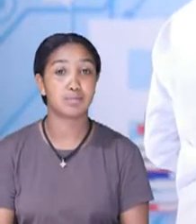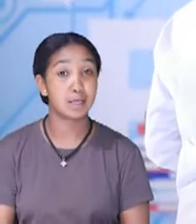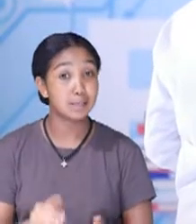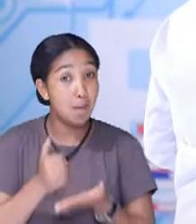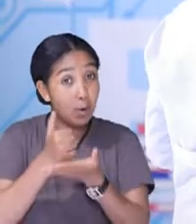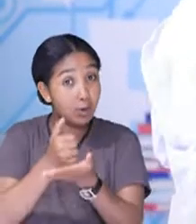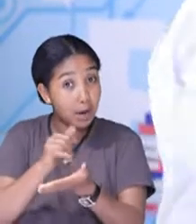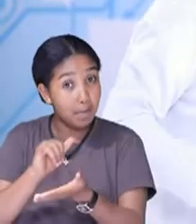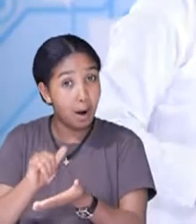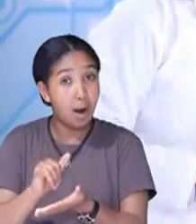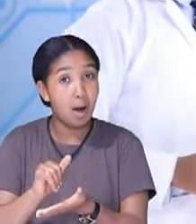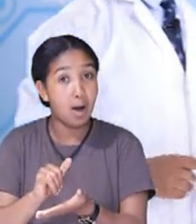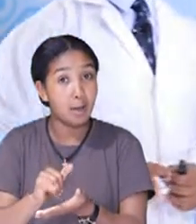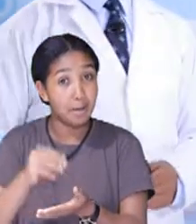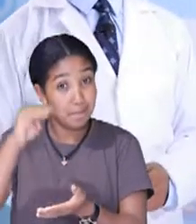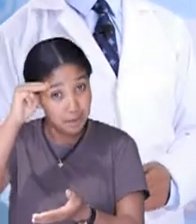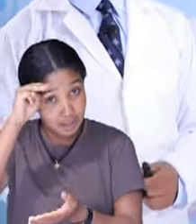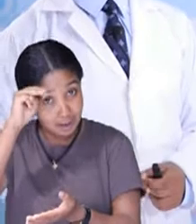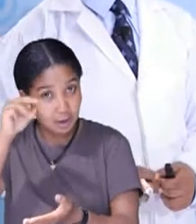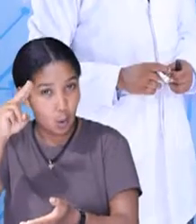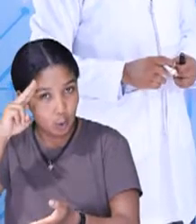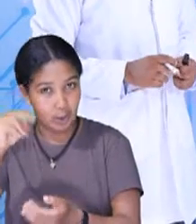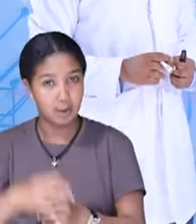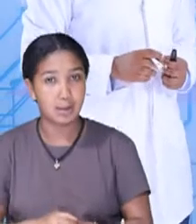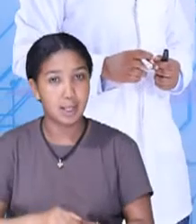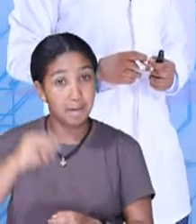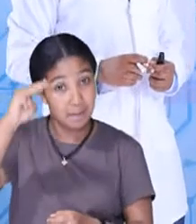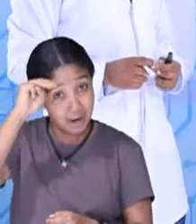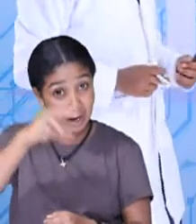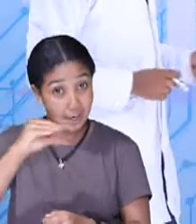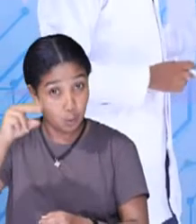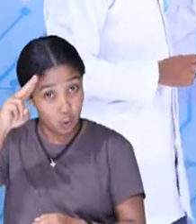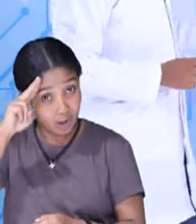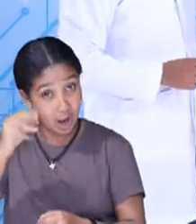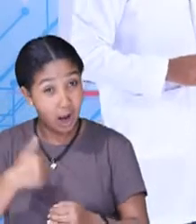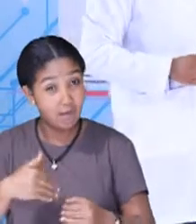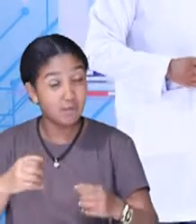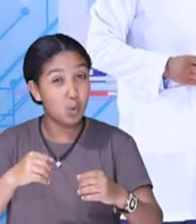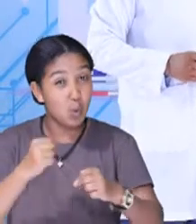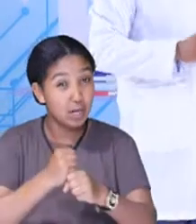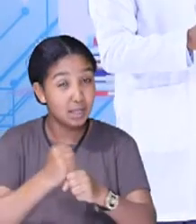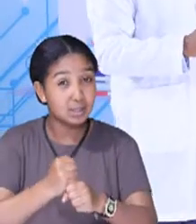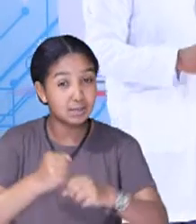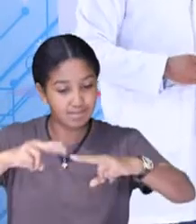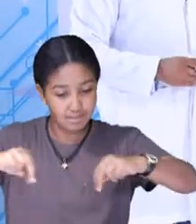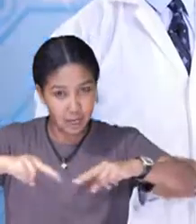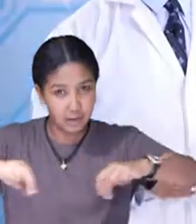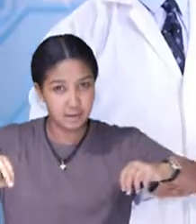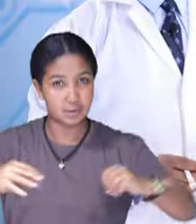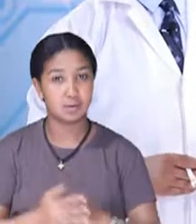supported by Miller and Urey. Miller and Urey have conducted a